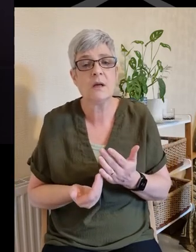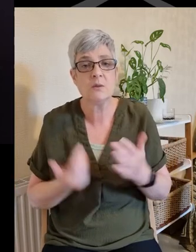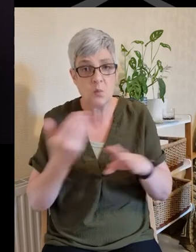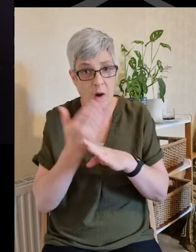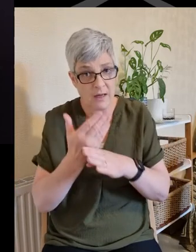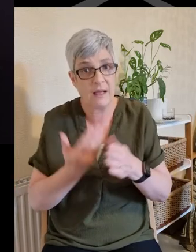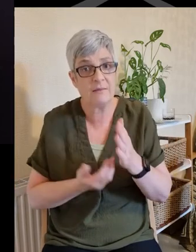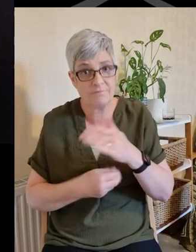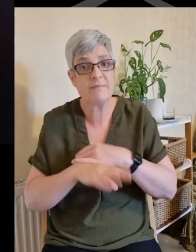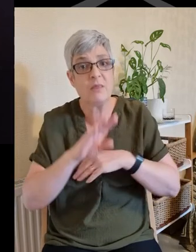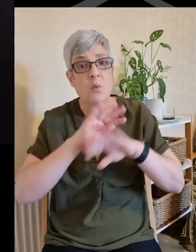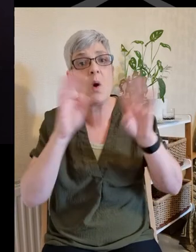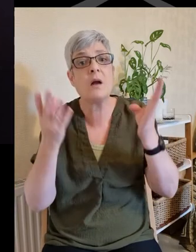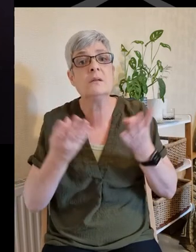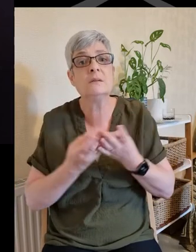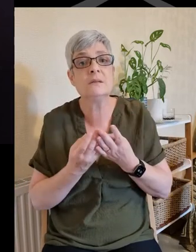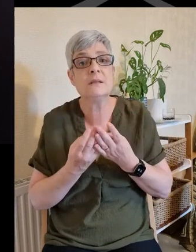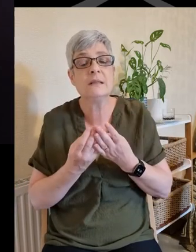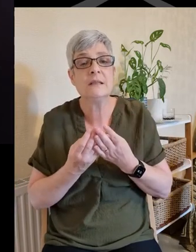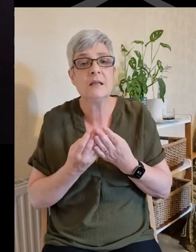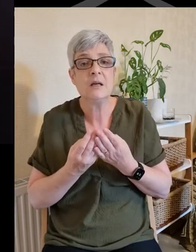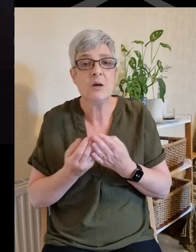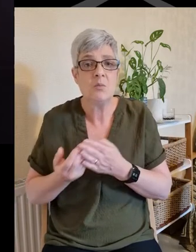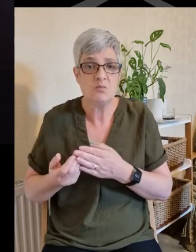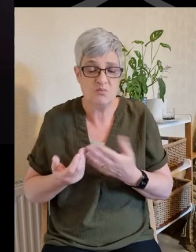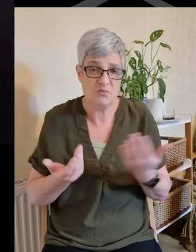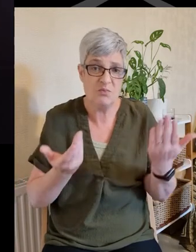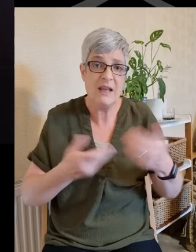world, bringing light to its dark corners,